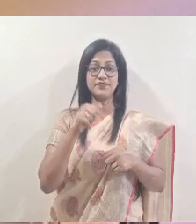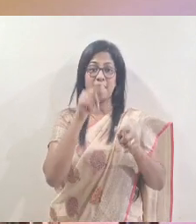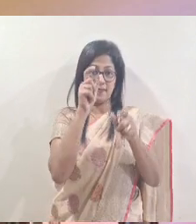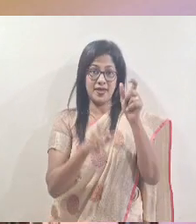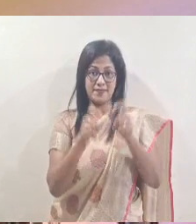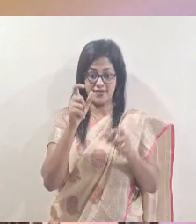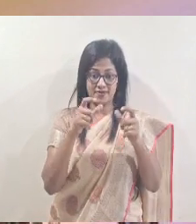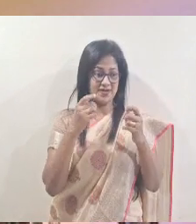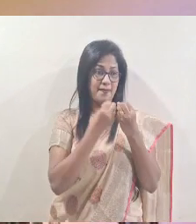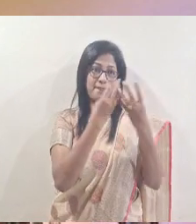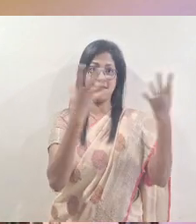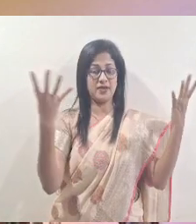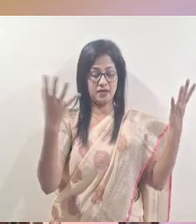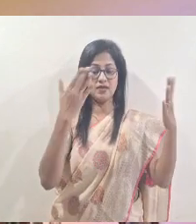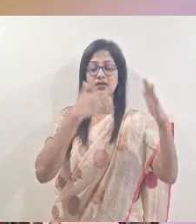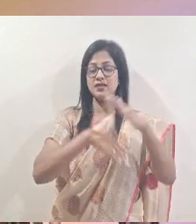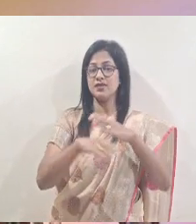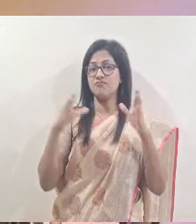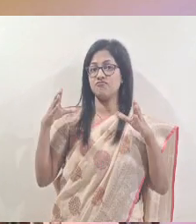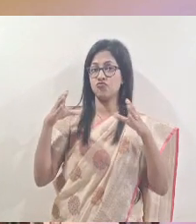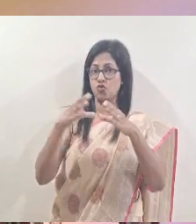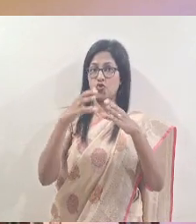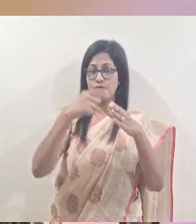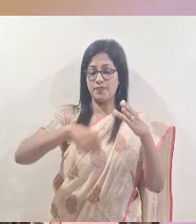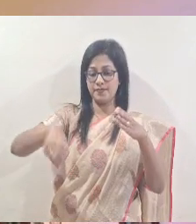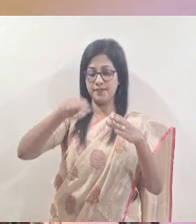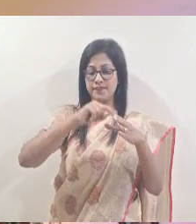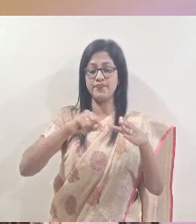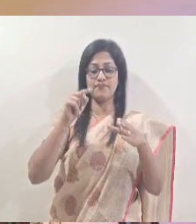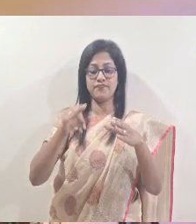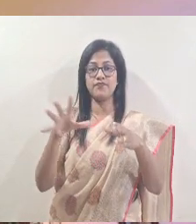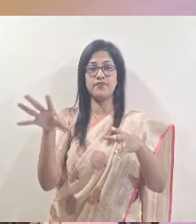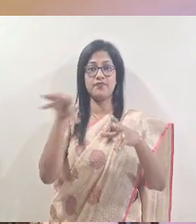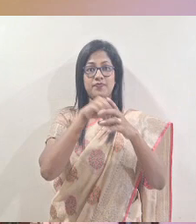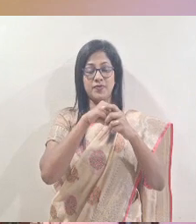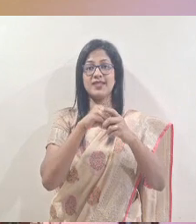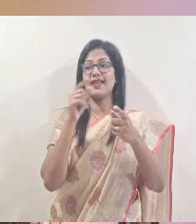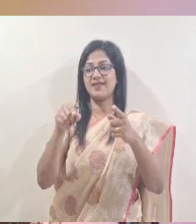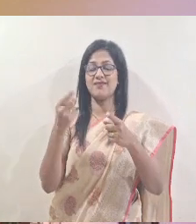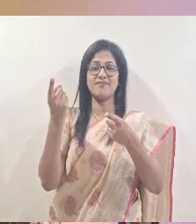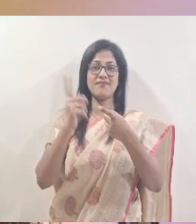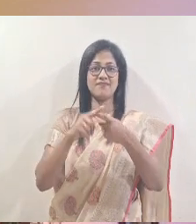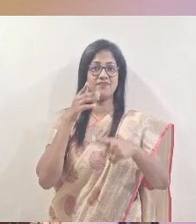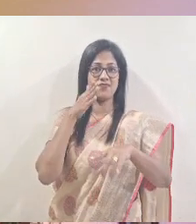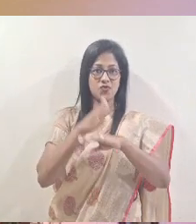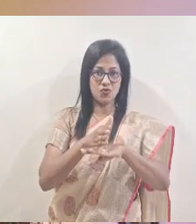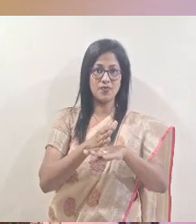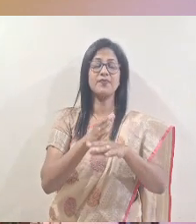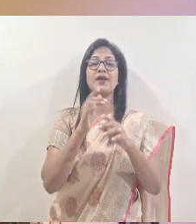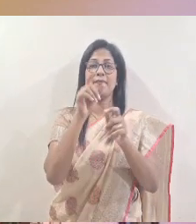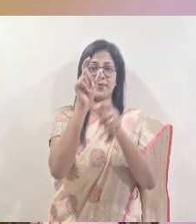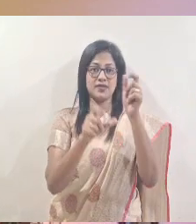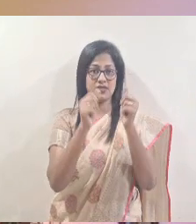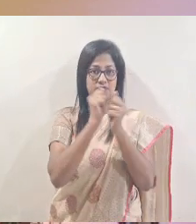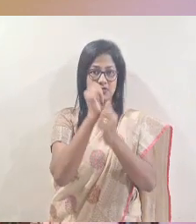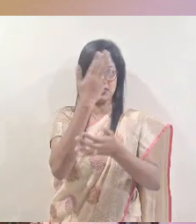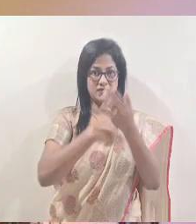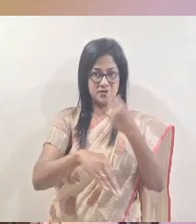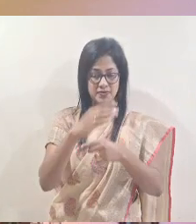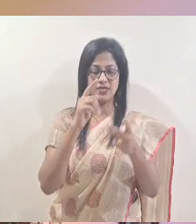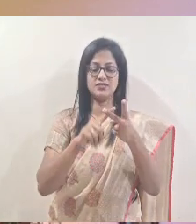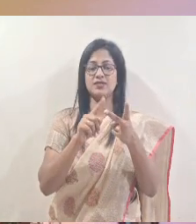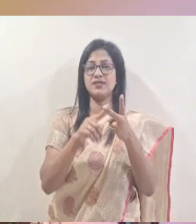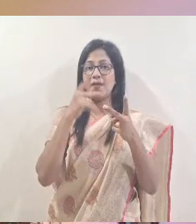Among the people, there are a set of people who can be considered as the vulnerable groups, which includes persons with